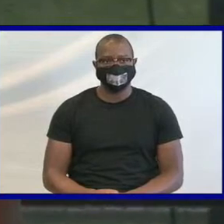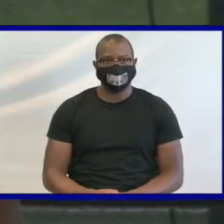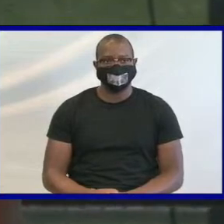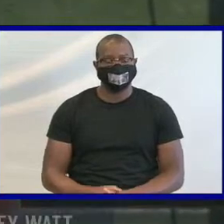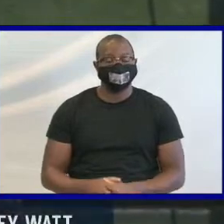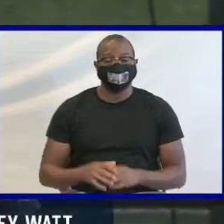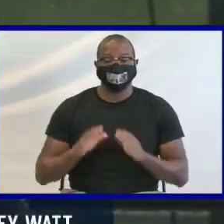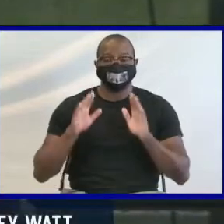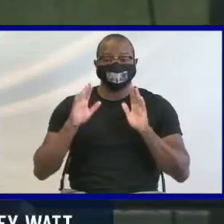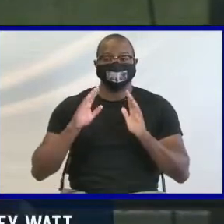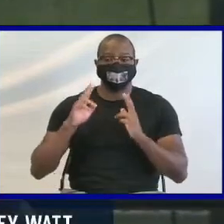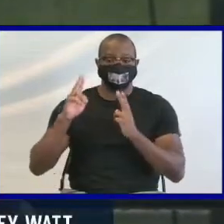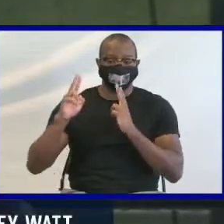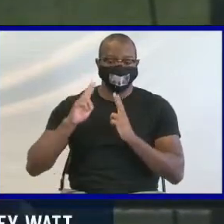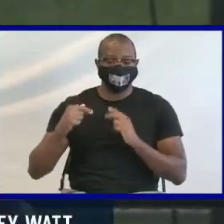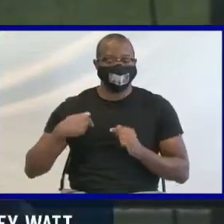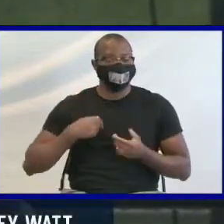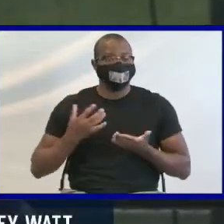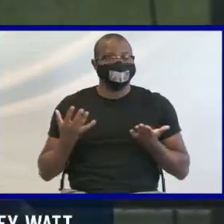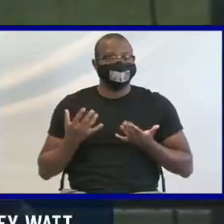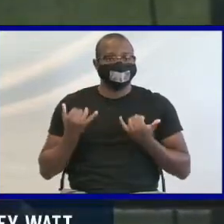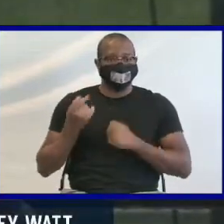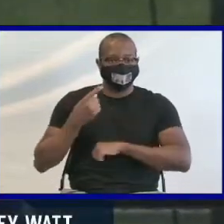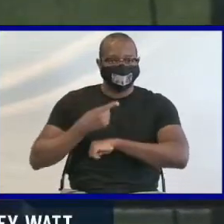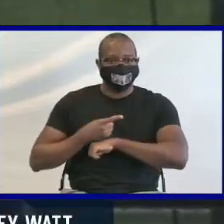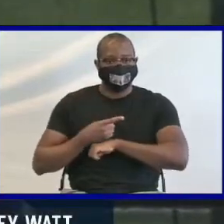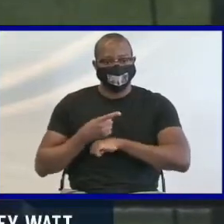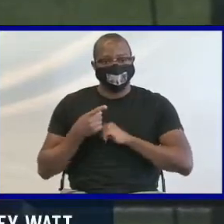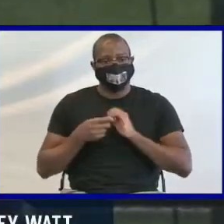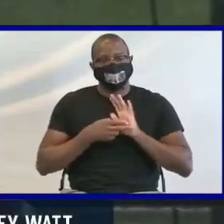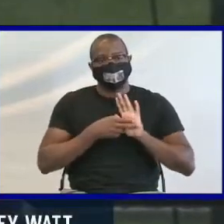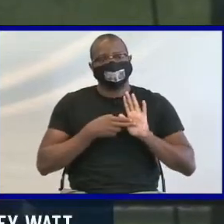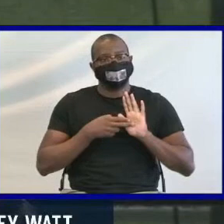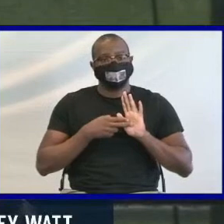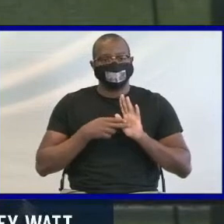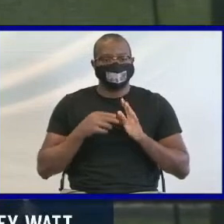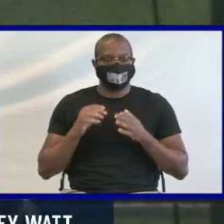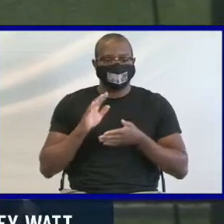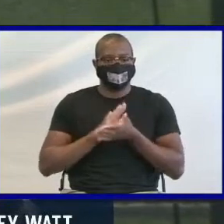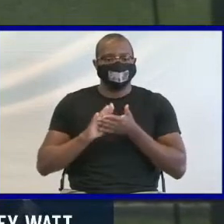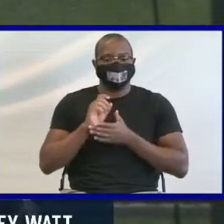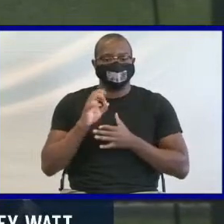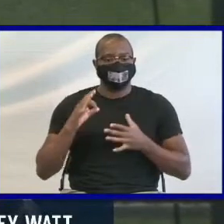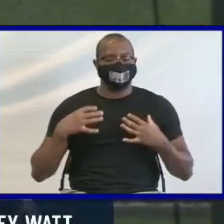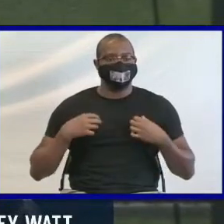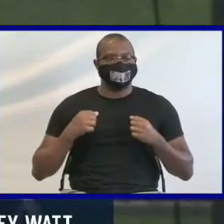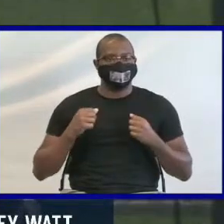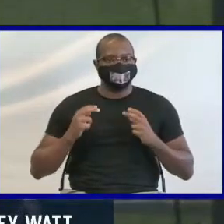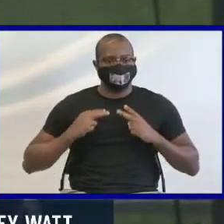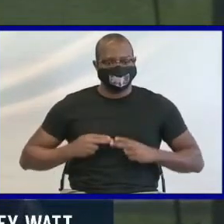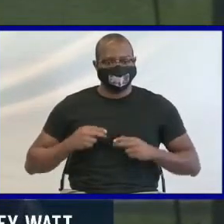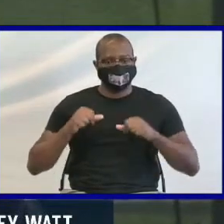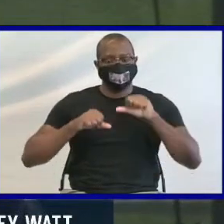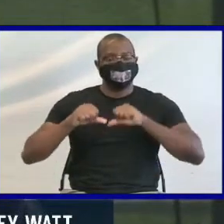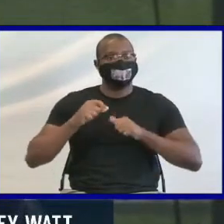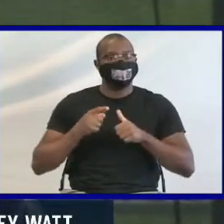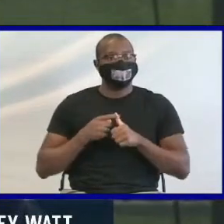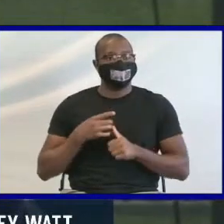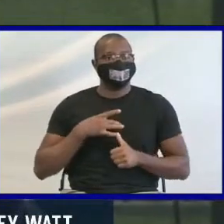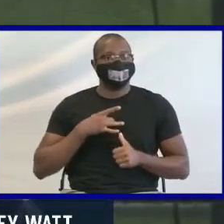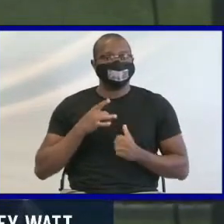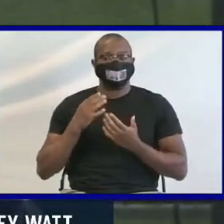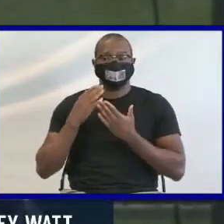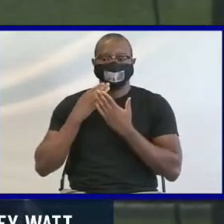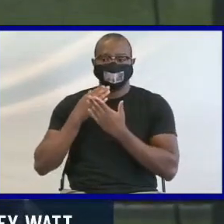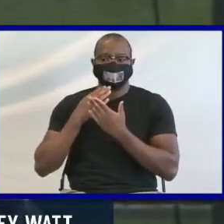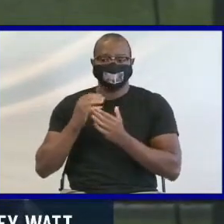It is a great honor to be standing here today representing the College of Health and Human Sciences. I would like to start off by thanking